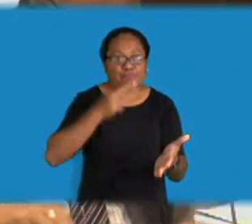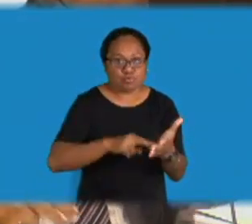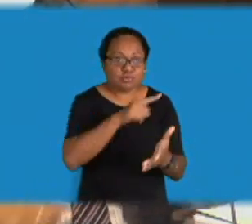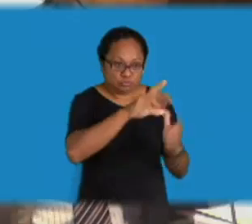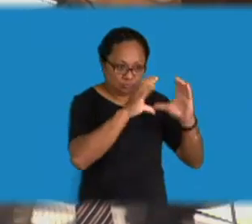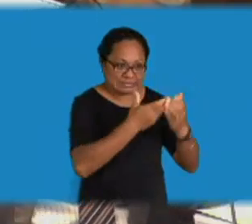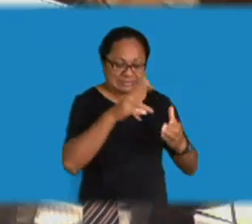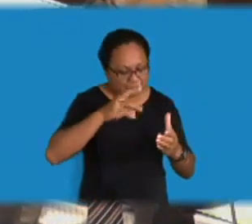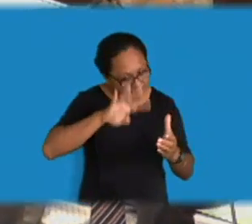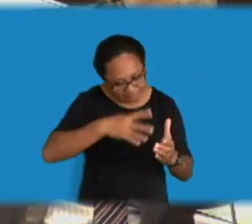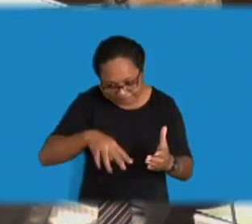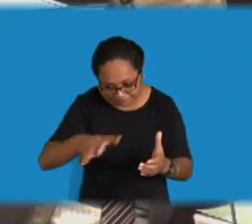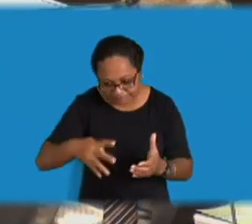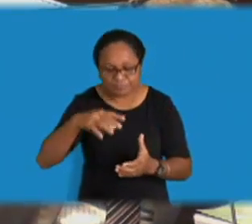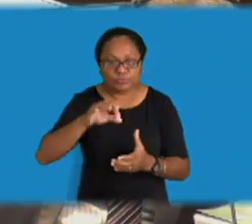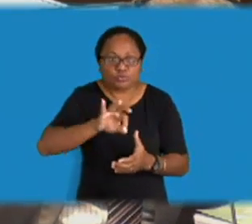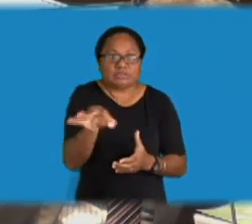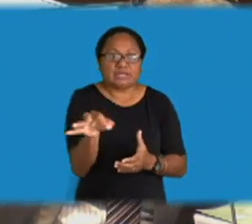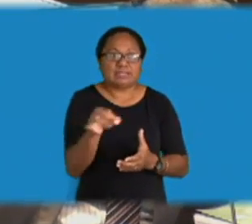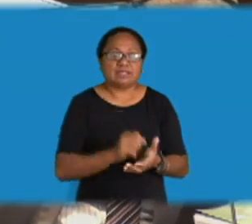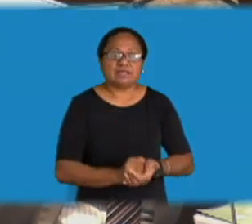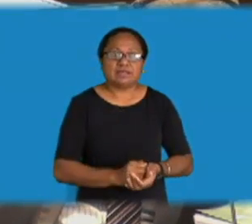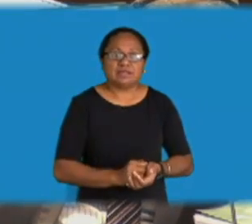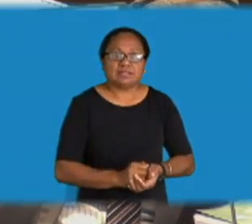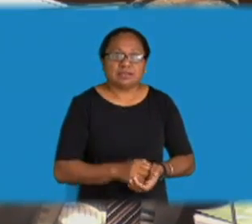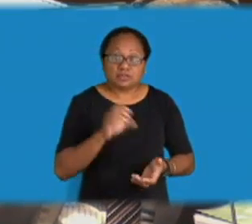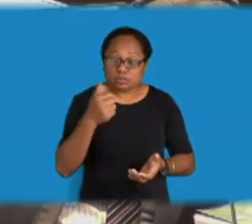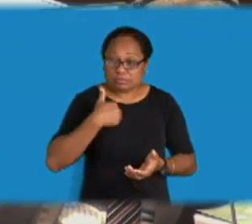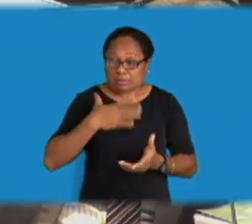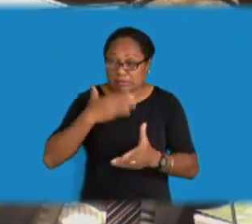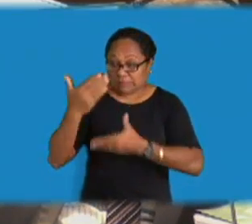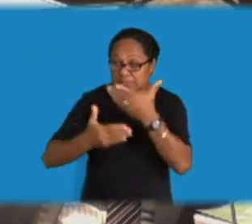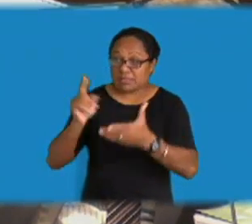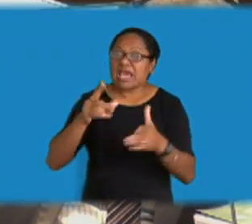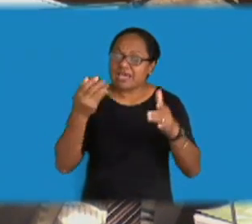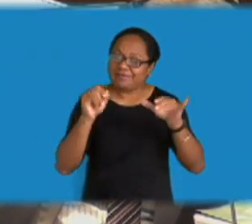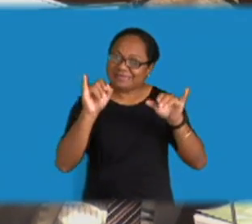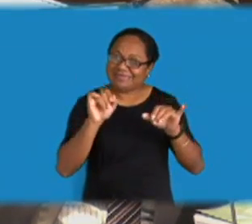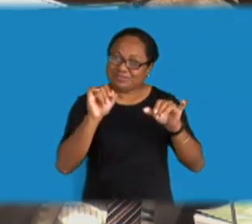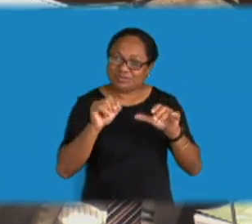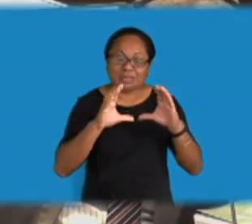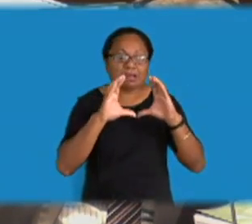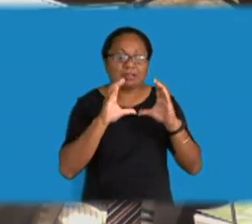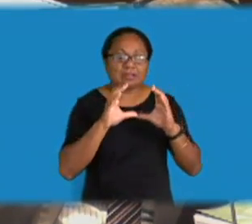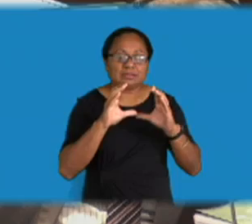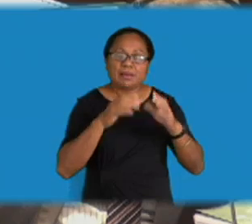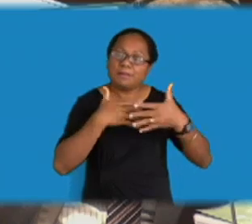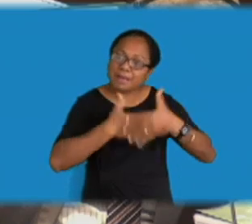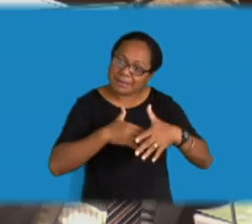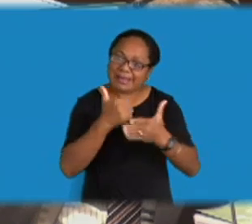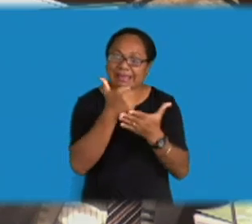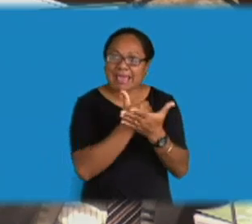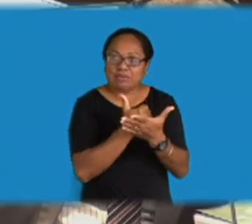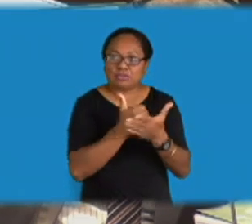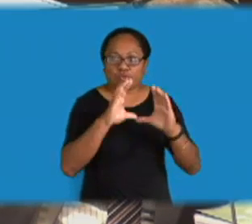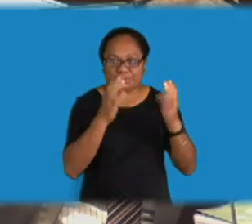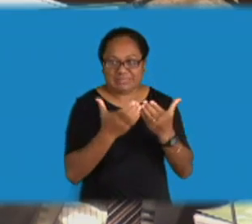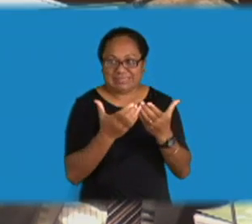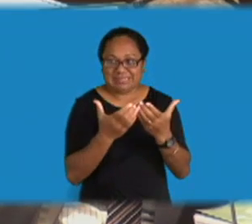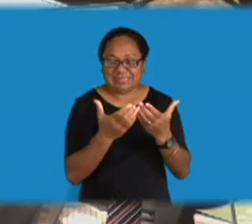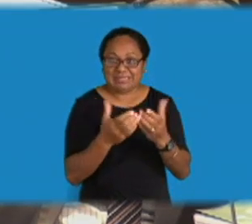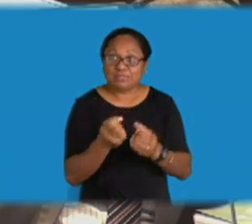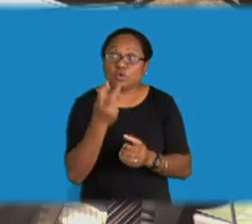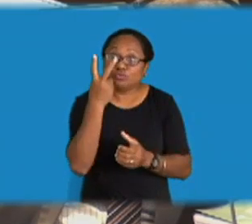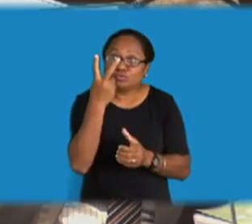At this point, Madam Speaker, I also like to highlight, it's prudent to highlight the issues within the Public Accounts Committee itself. There were 2